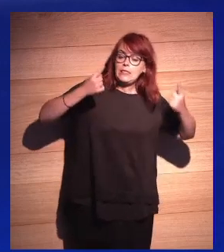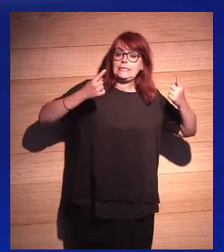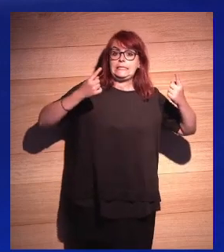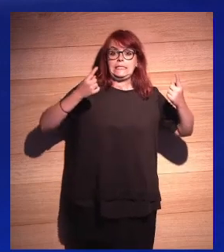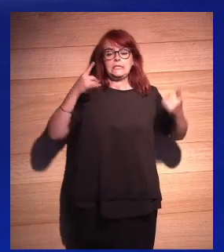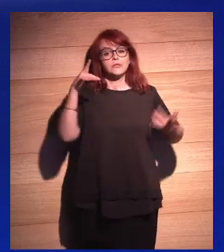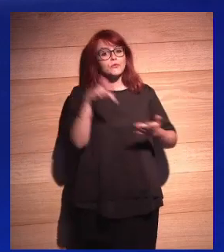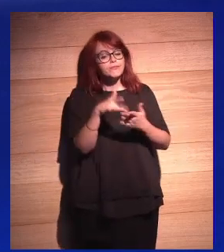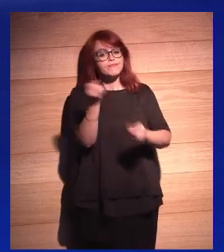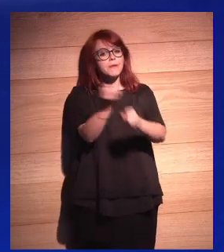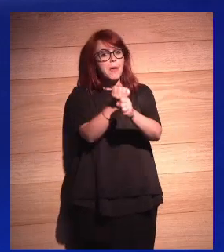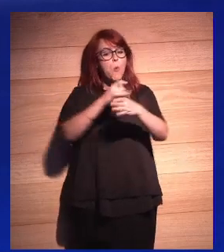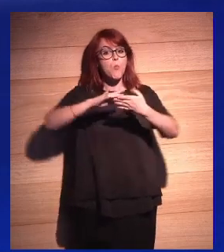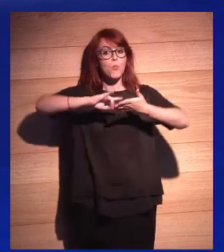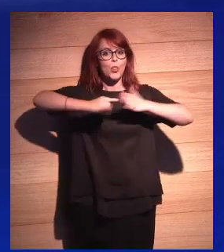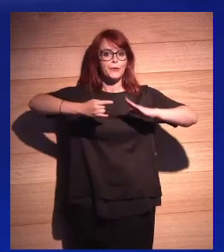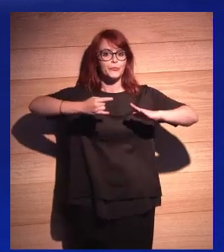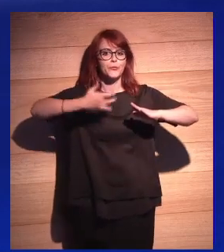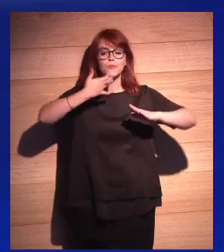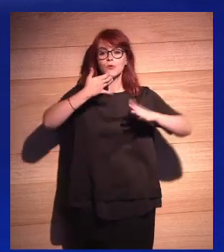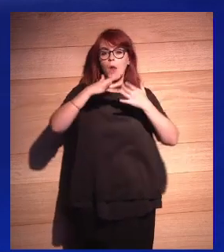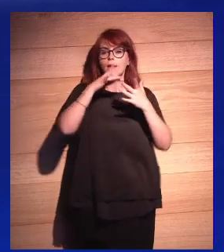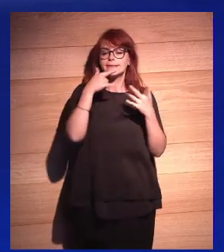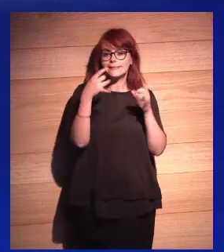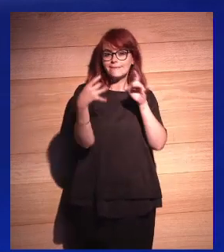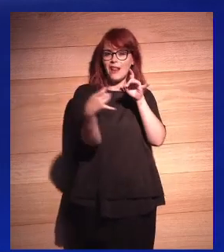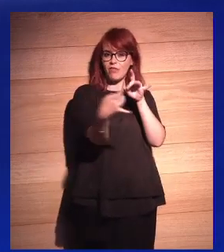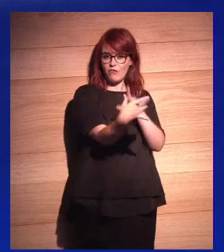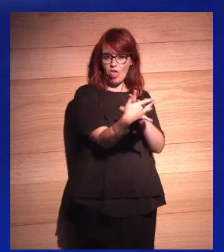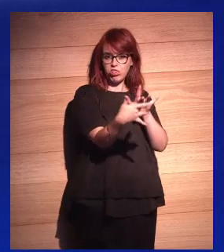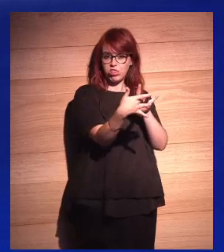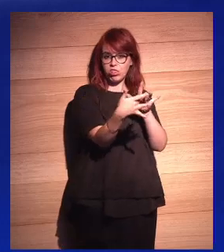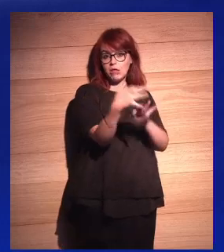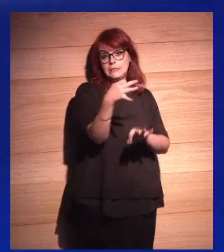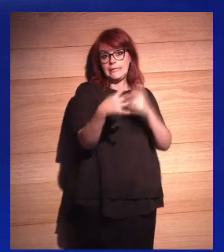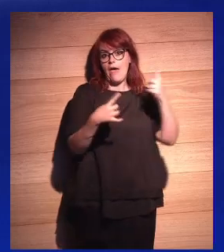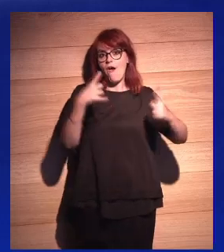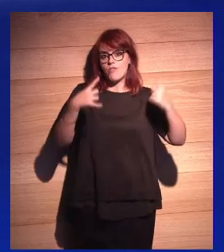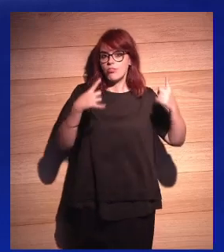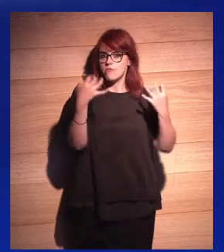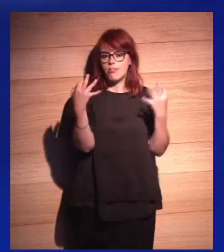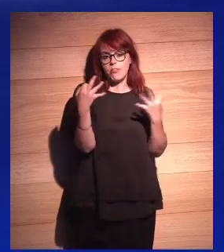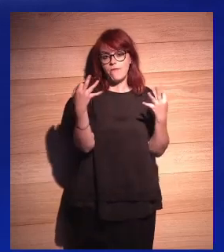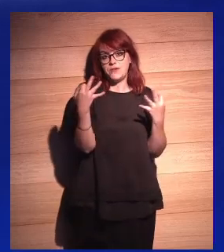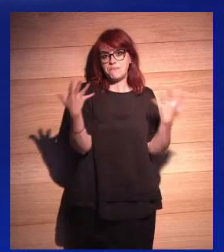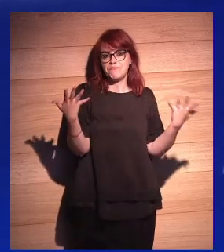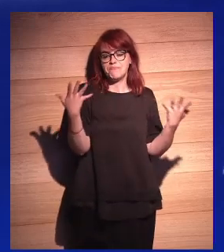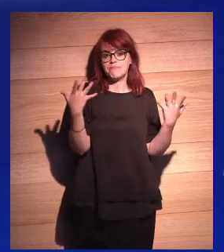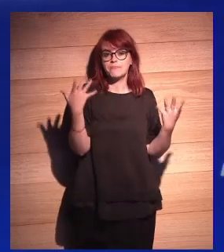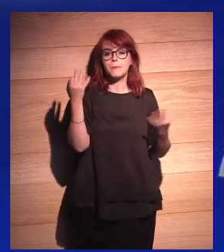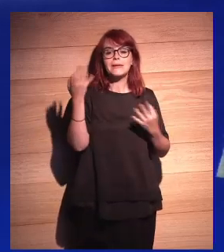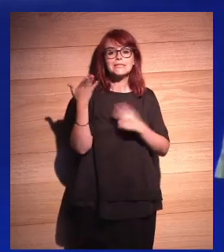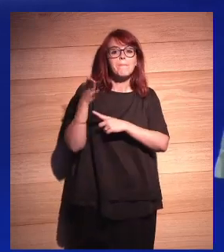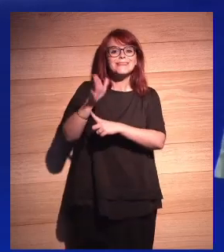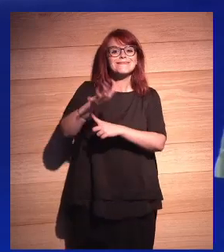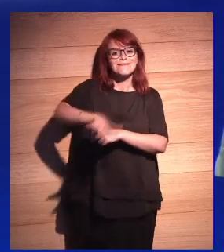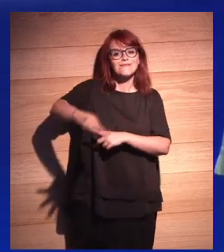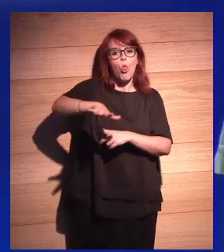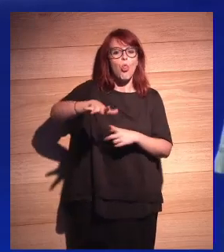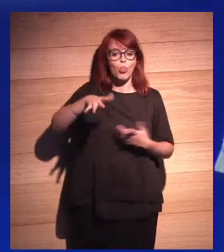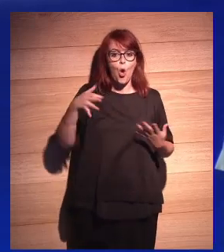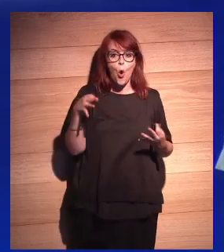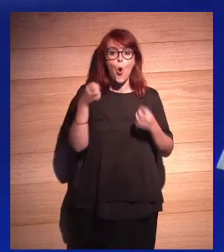it's true that sometimes when you work on an interactive project, you need to take into